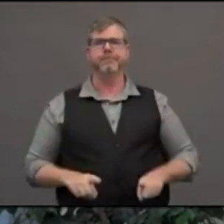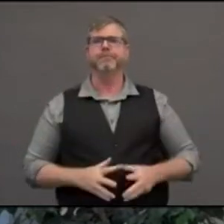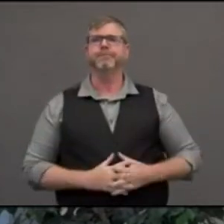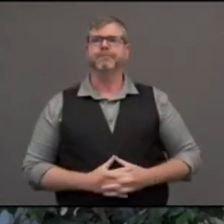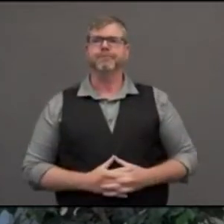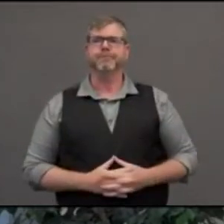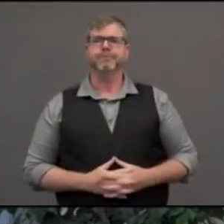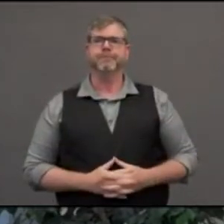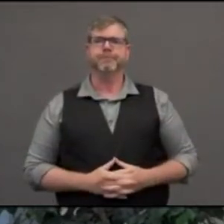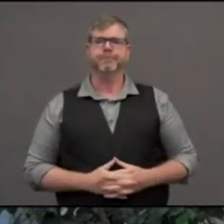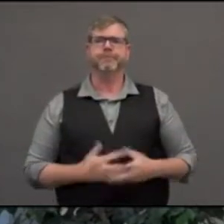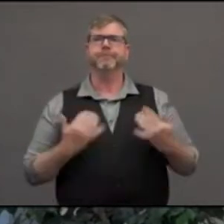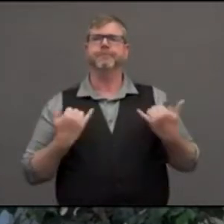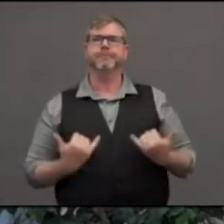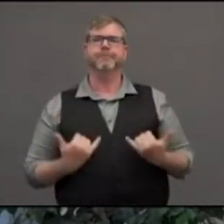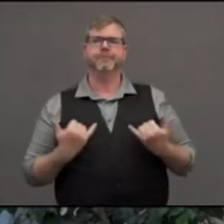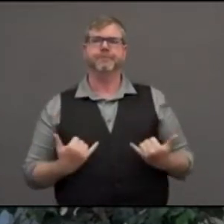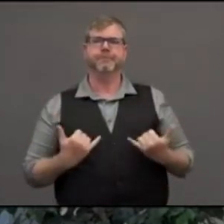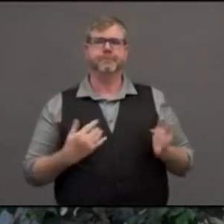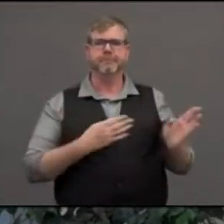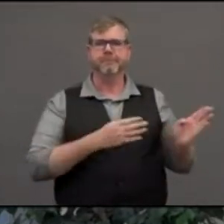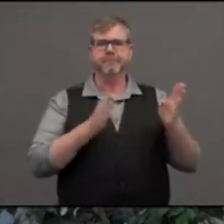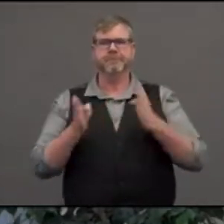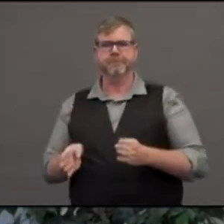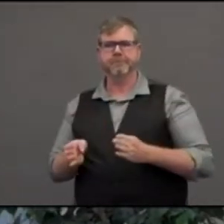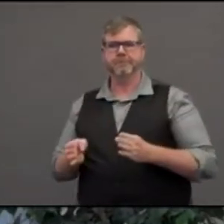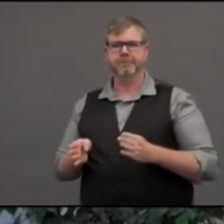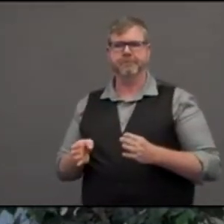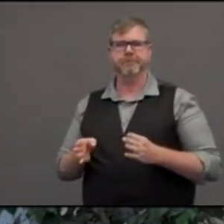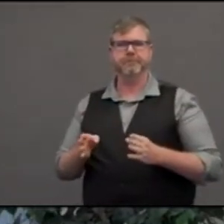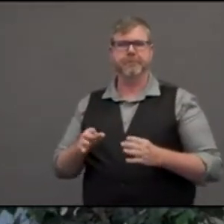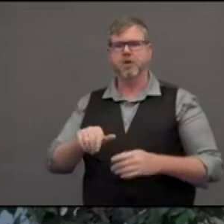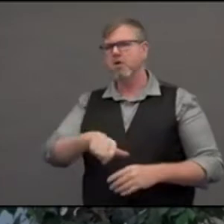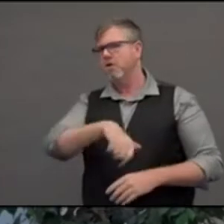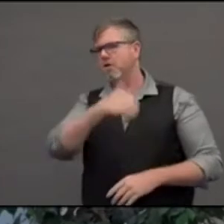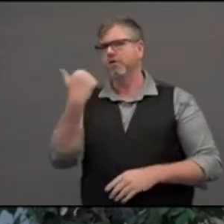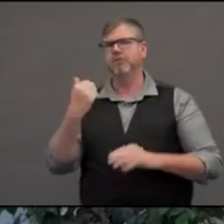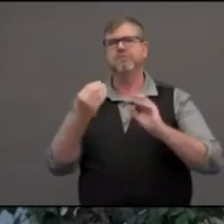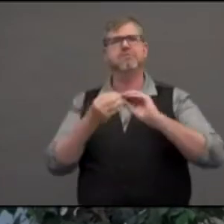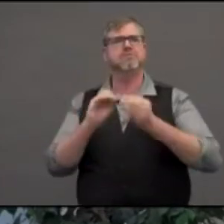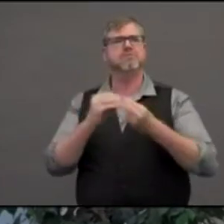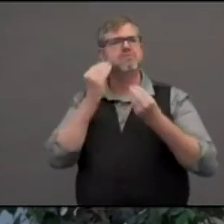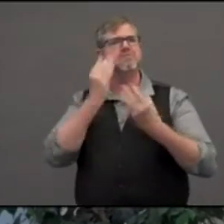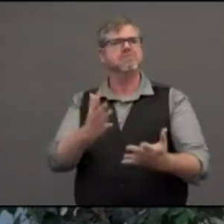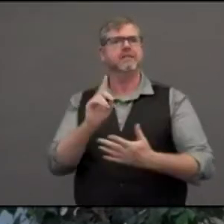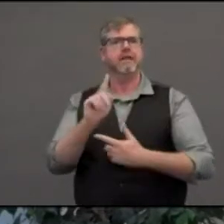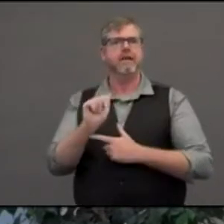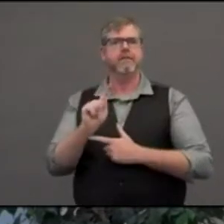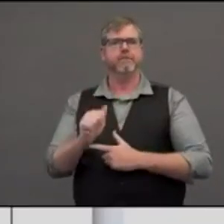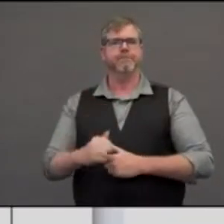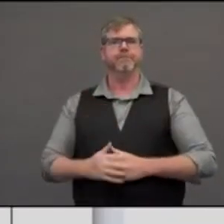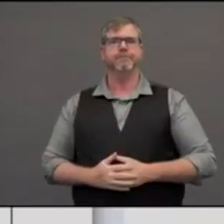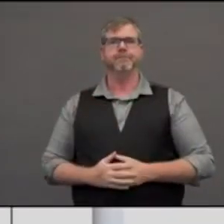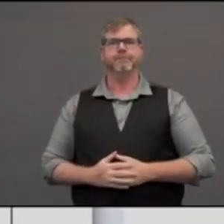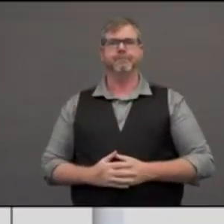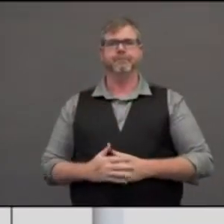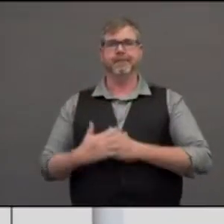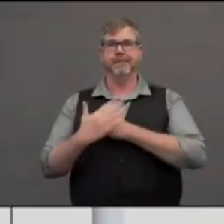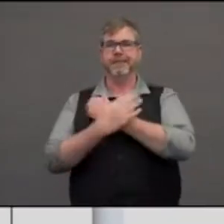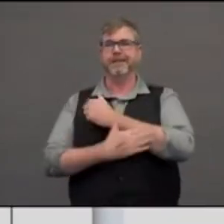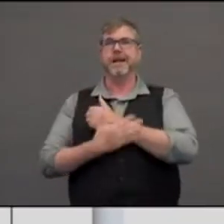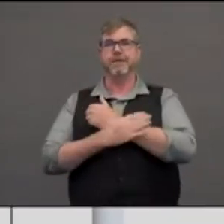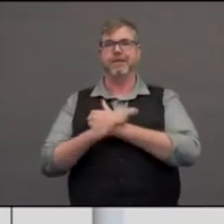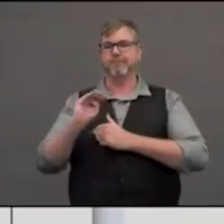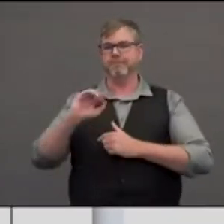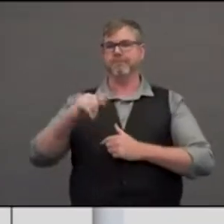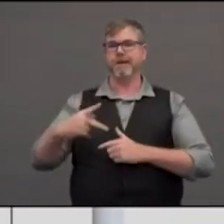our county as well. So here now we're looking at a map of our county area.